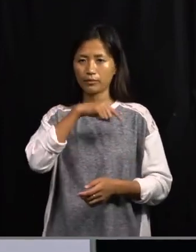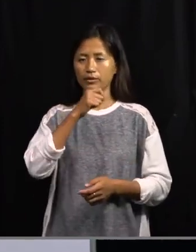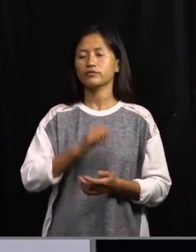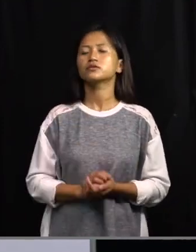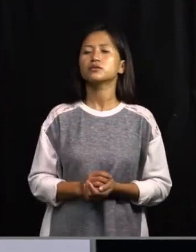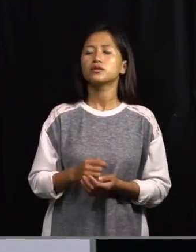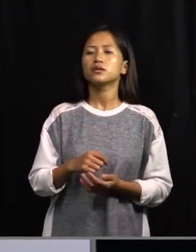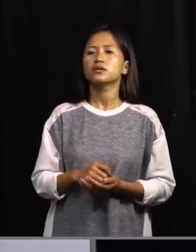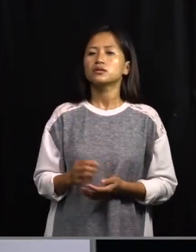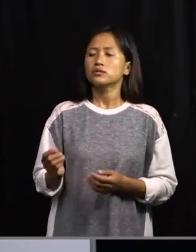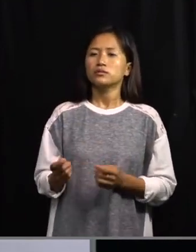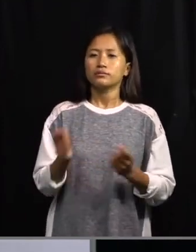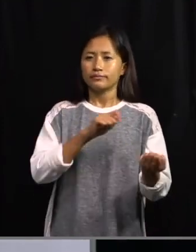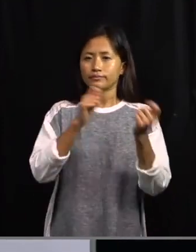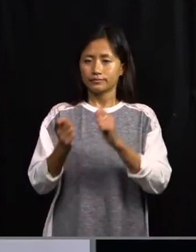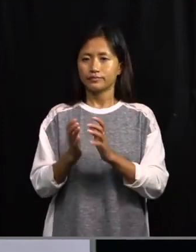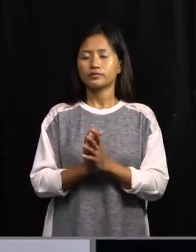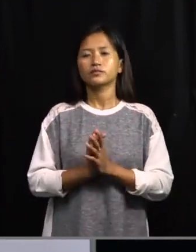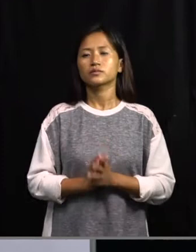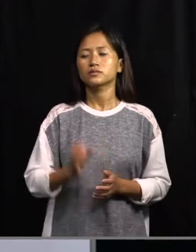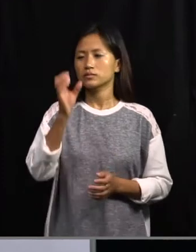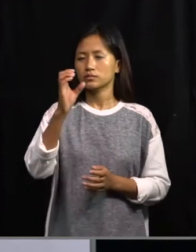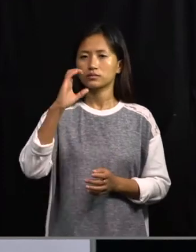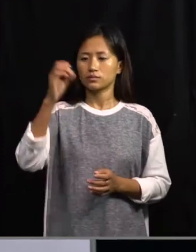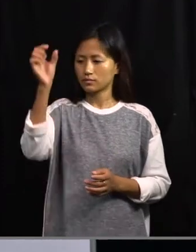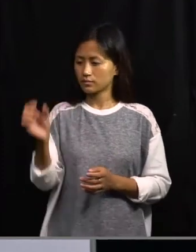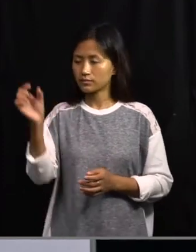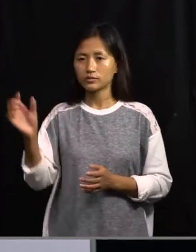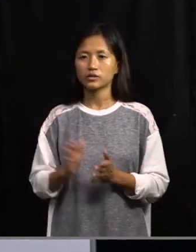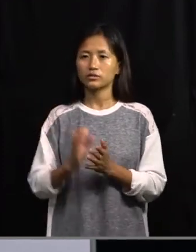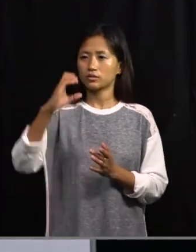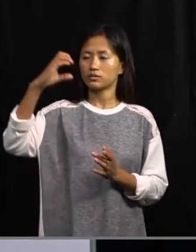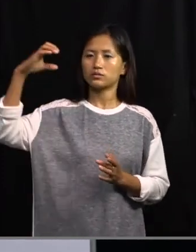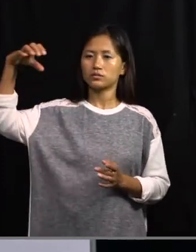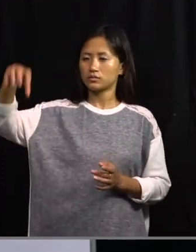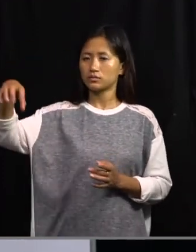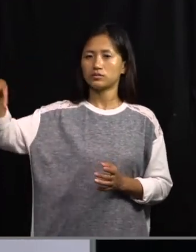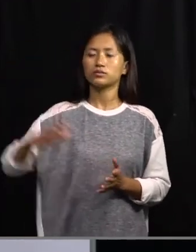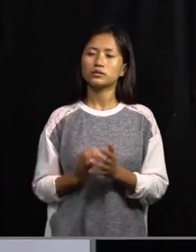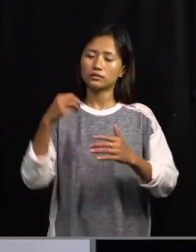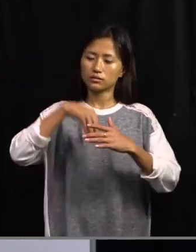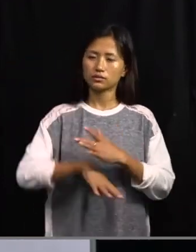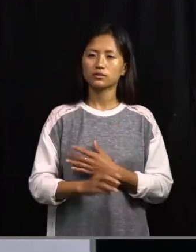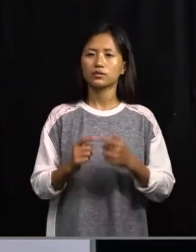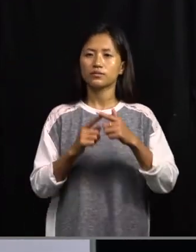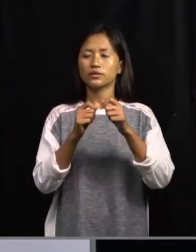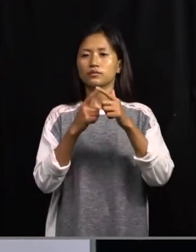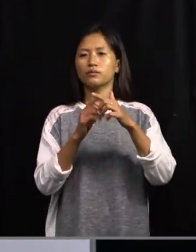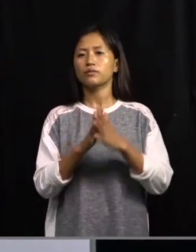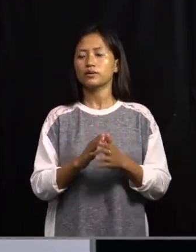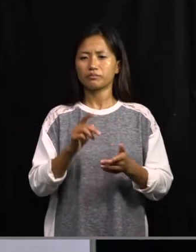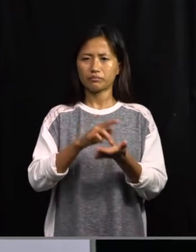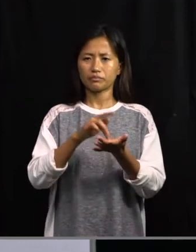know, as a citizen of a country, you are liable to pay income tax, property tax to